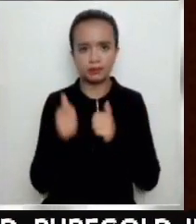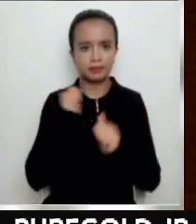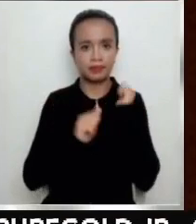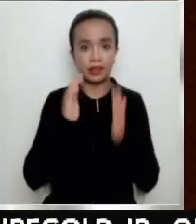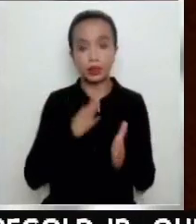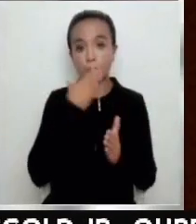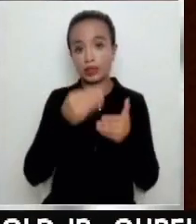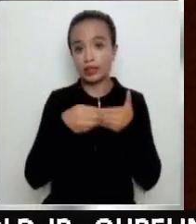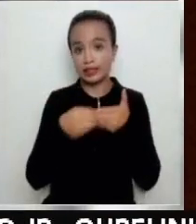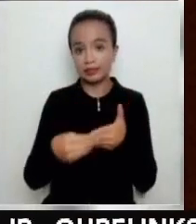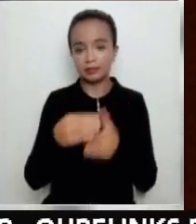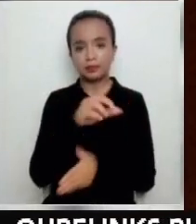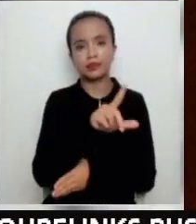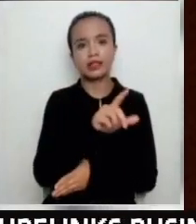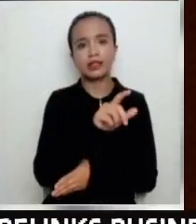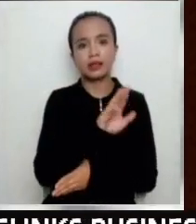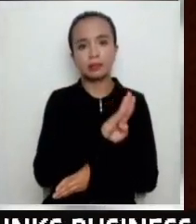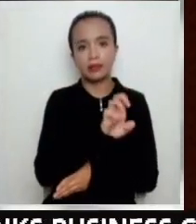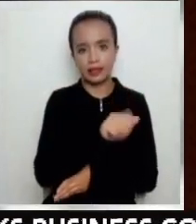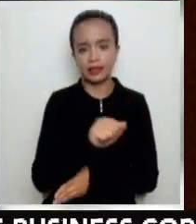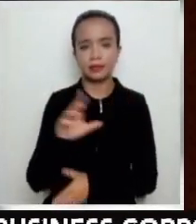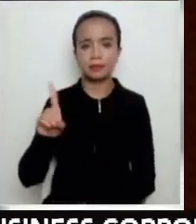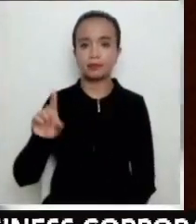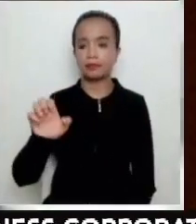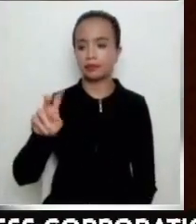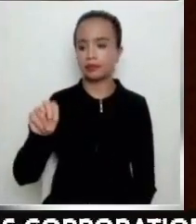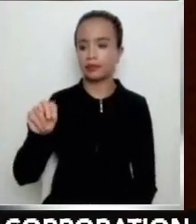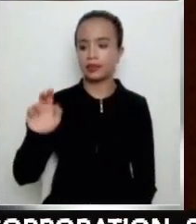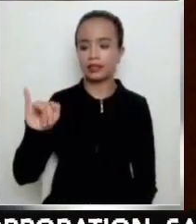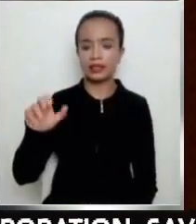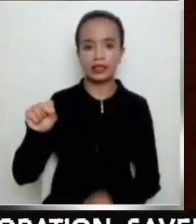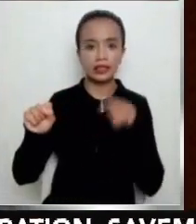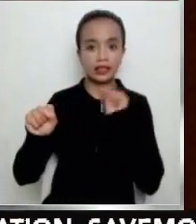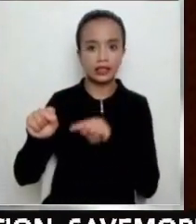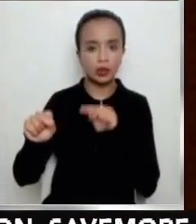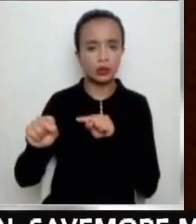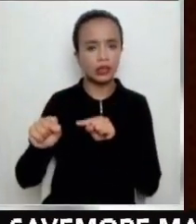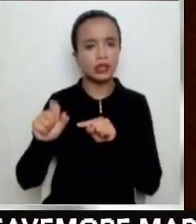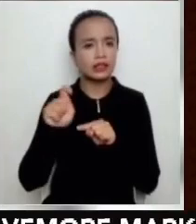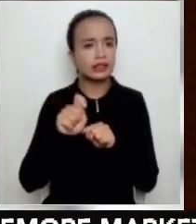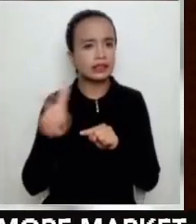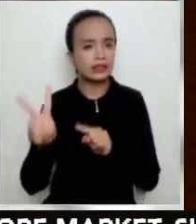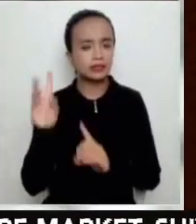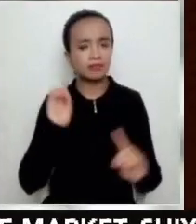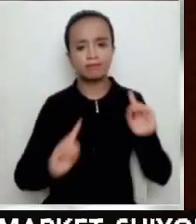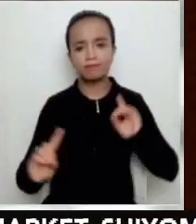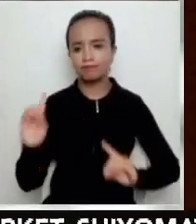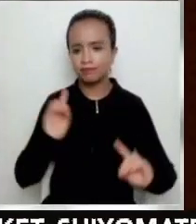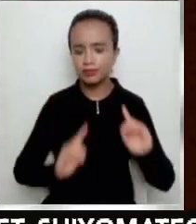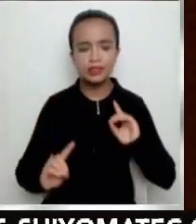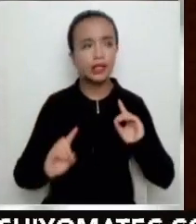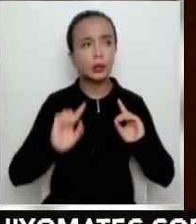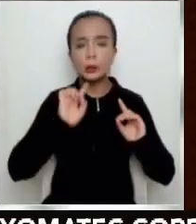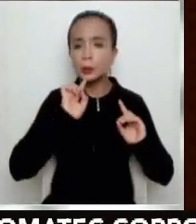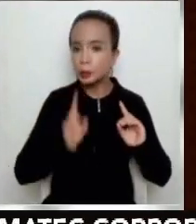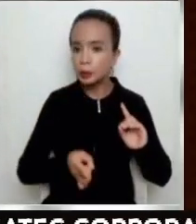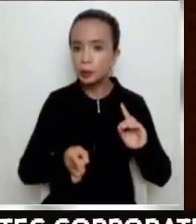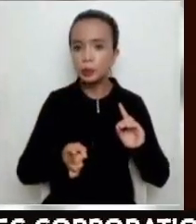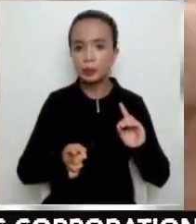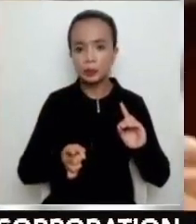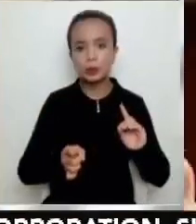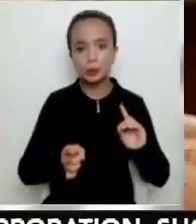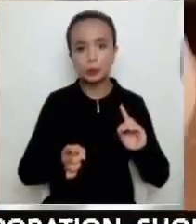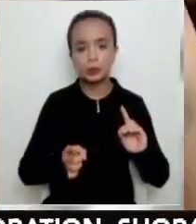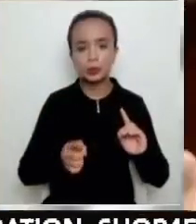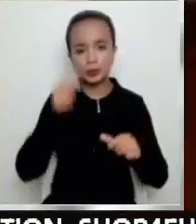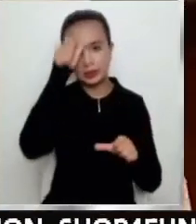Alonzo and Dennis Trillo. This is one soap opera that will really be go down in history.